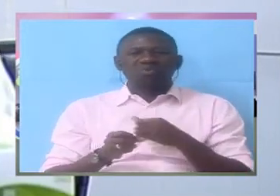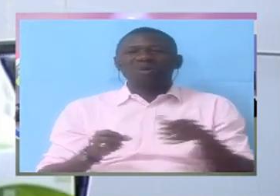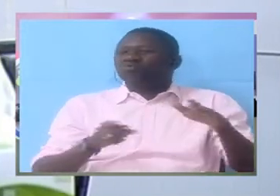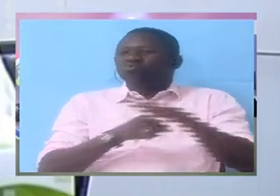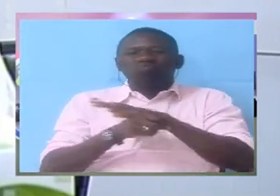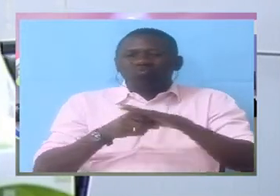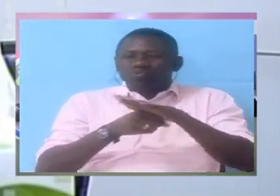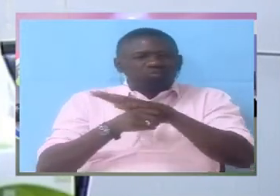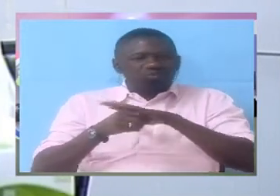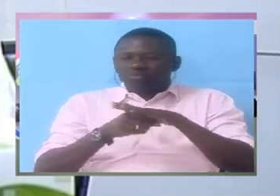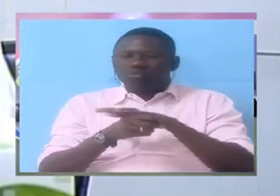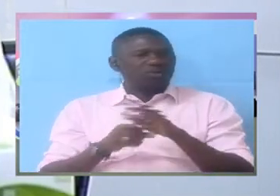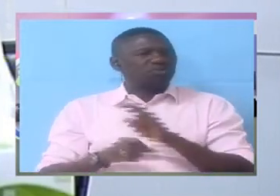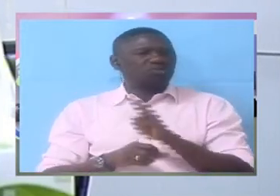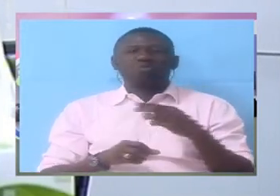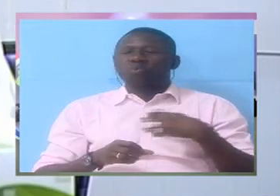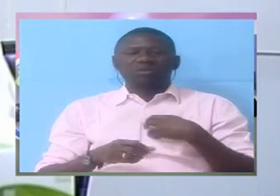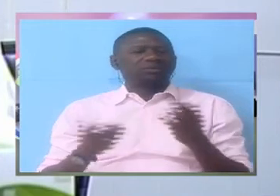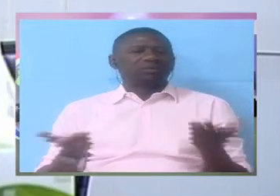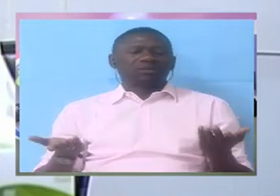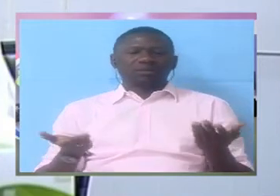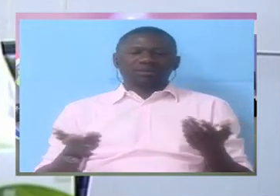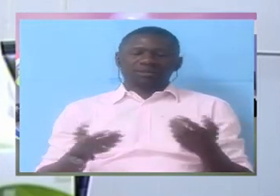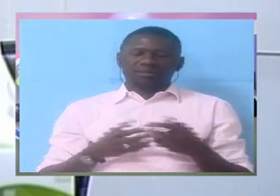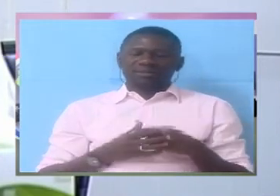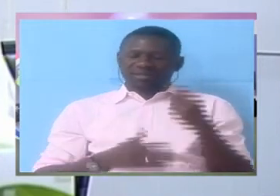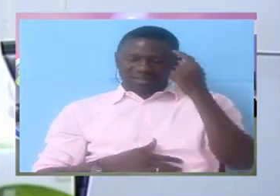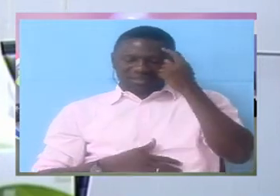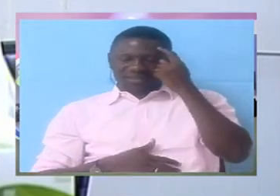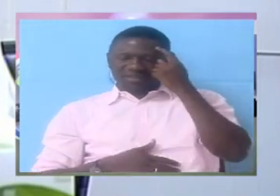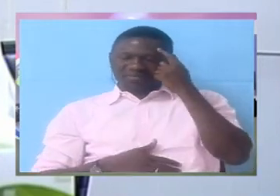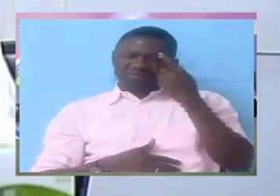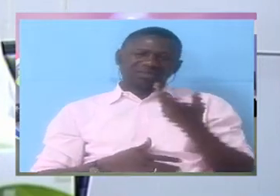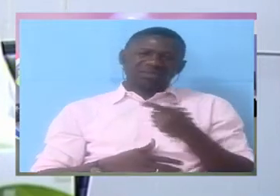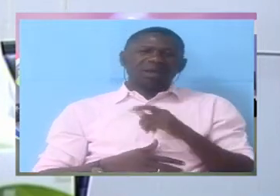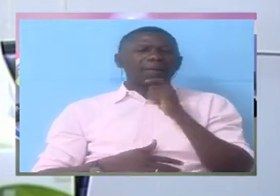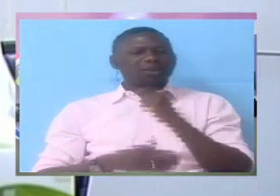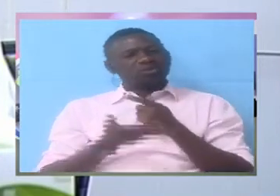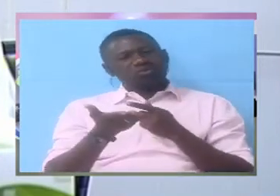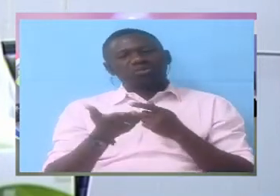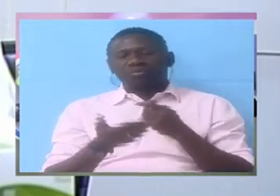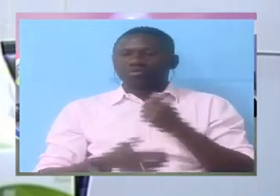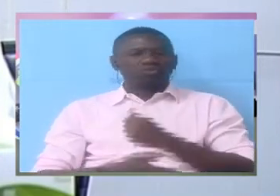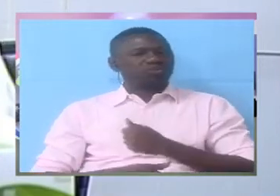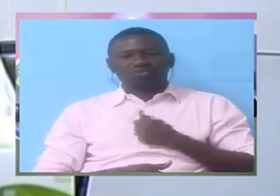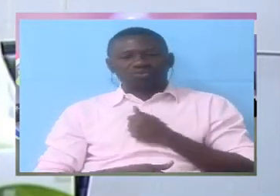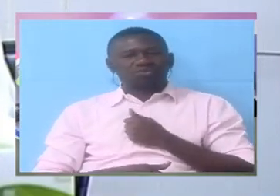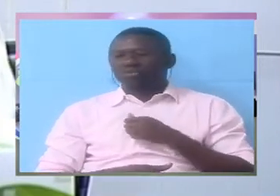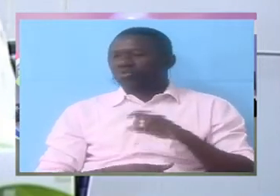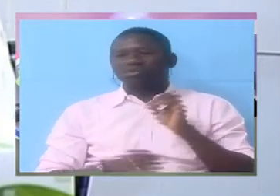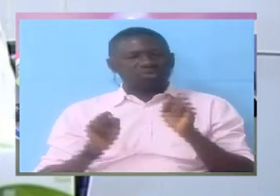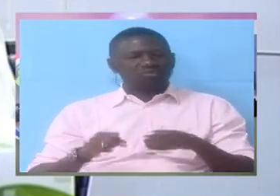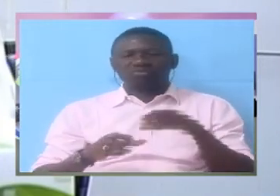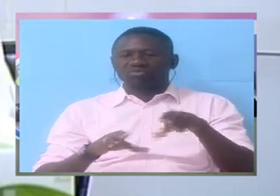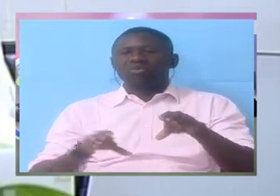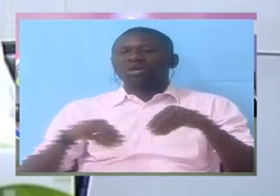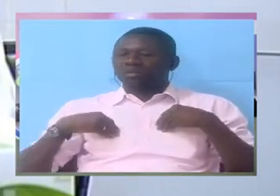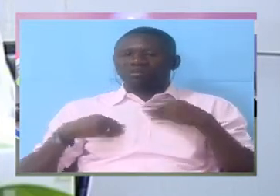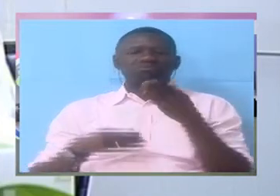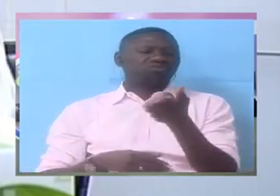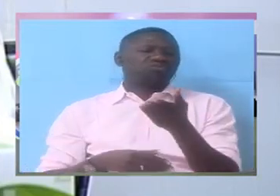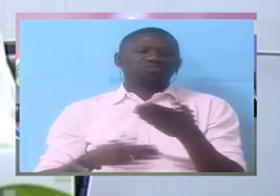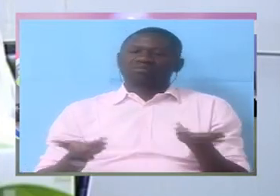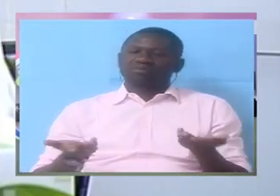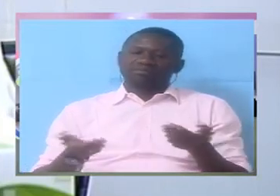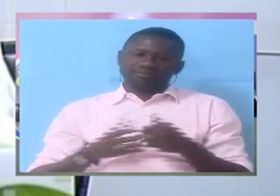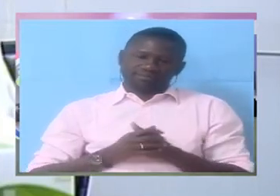overcrowd the classes, so I think, Mr. Drammeh, I'm sorry, I cannot admit you. Kwa amalla fi